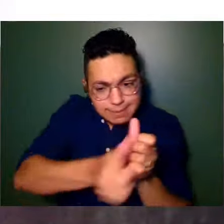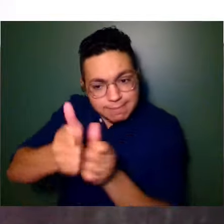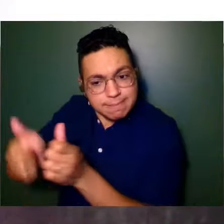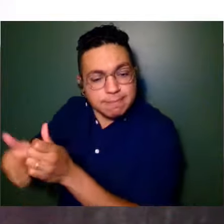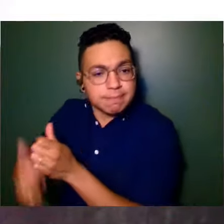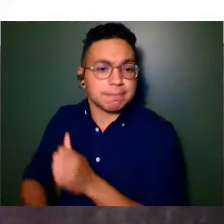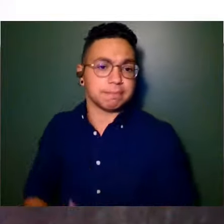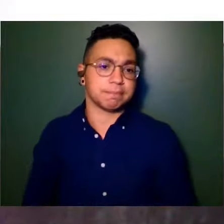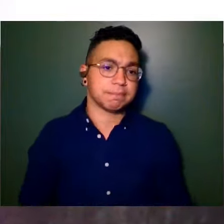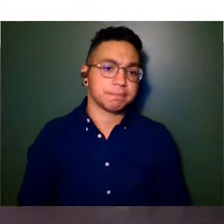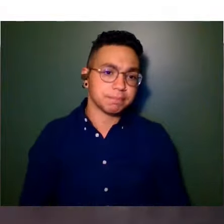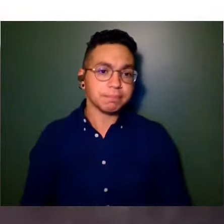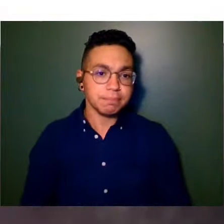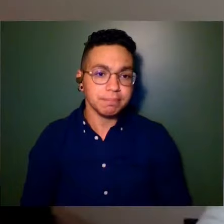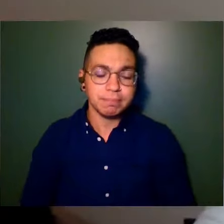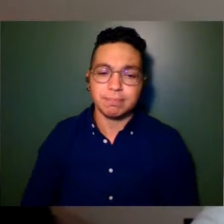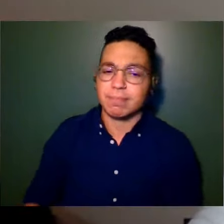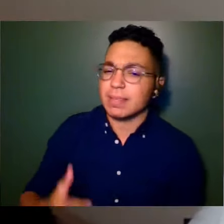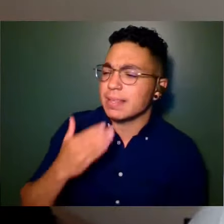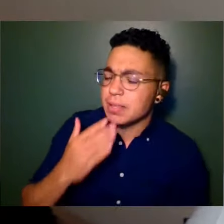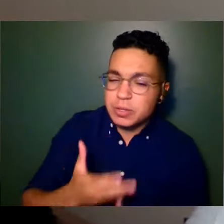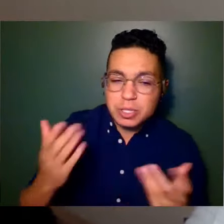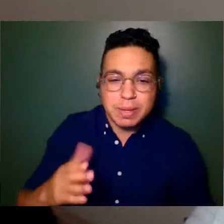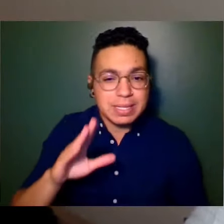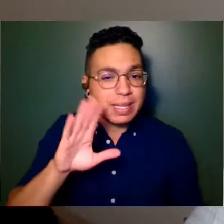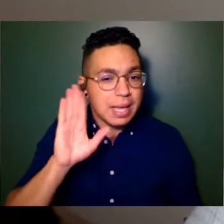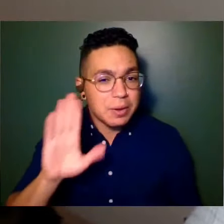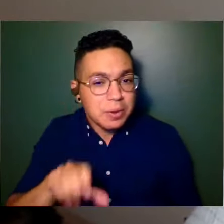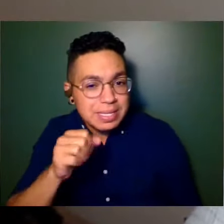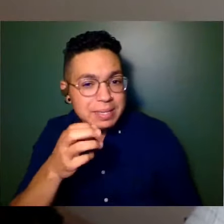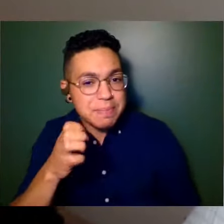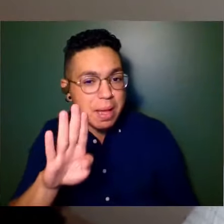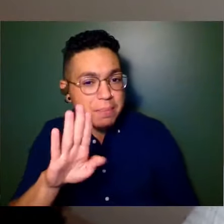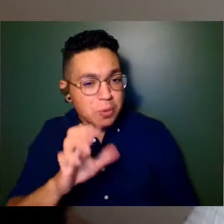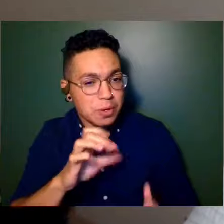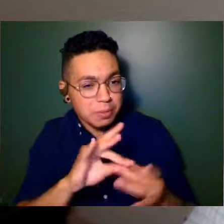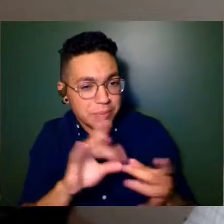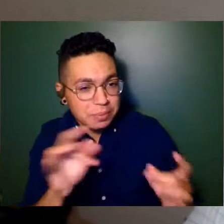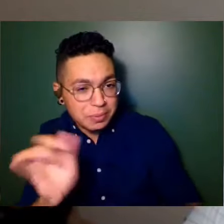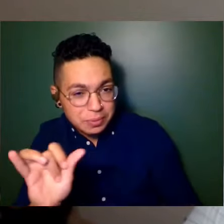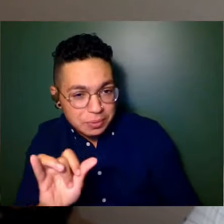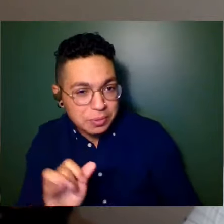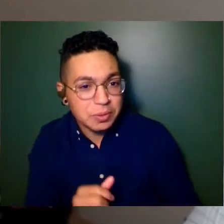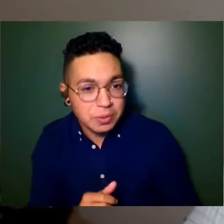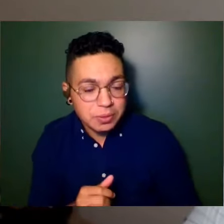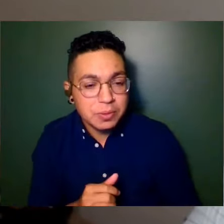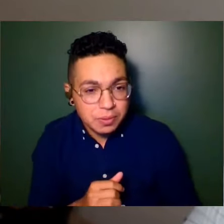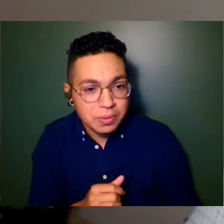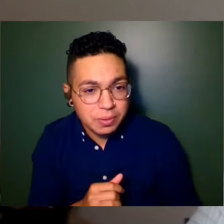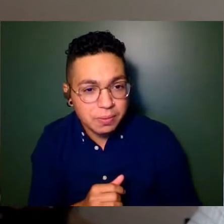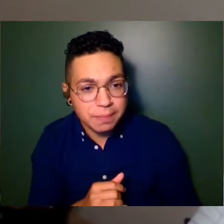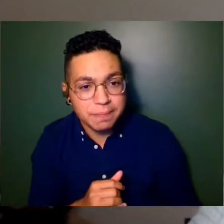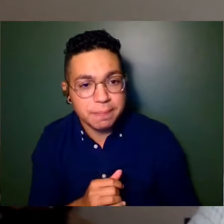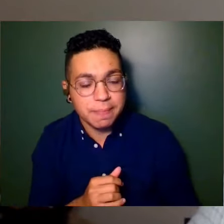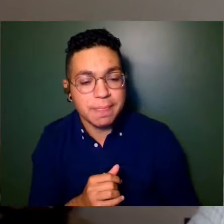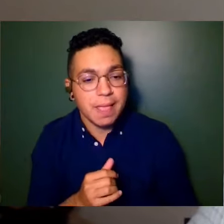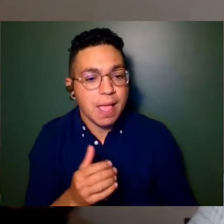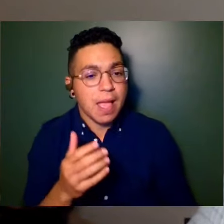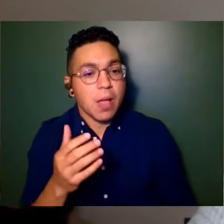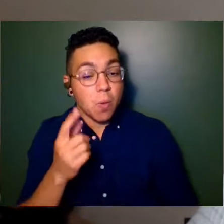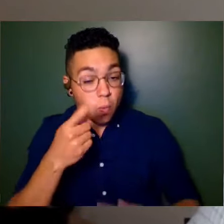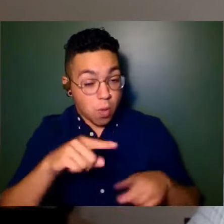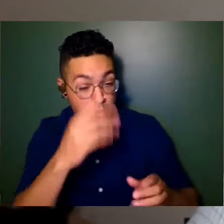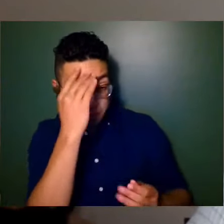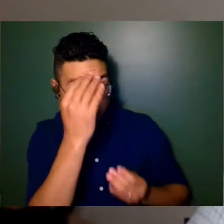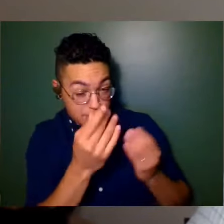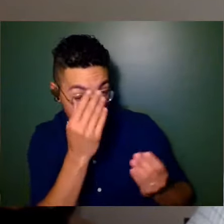Appreciate that answer. I know CMOB, you wanted to answer as well. And I wanted to maybe as you're thinking CMOB and